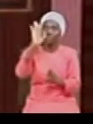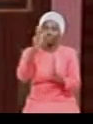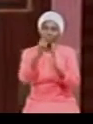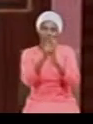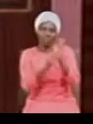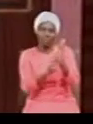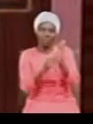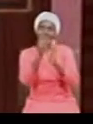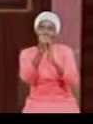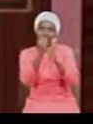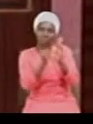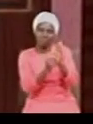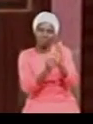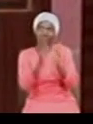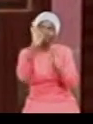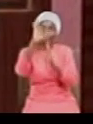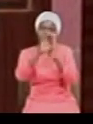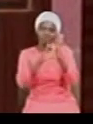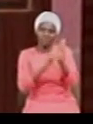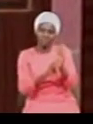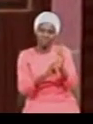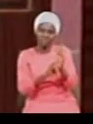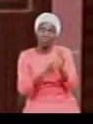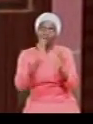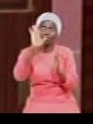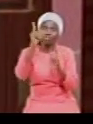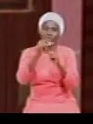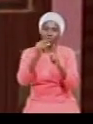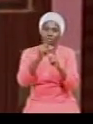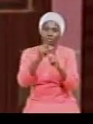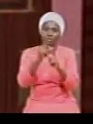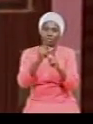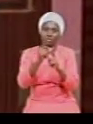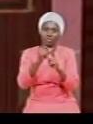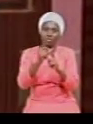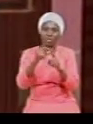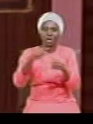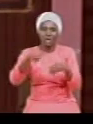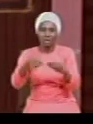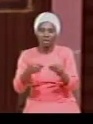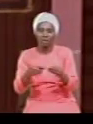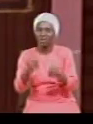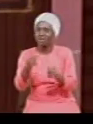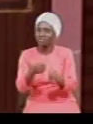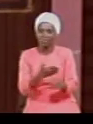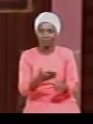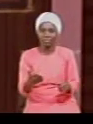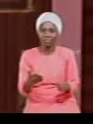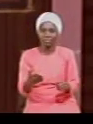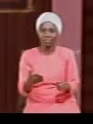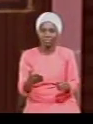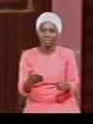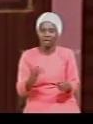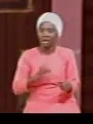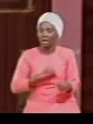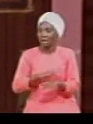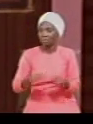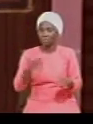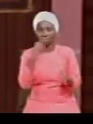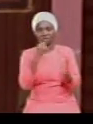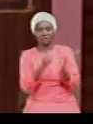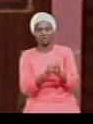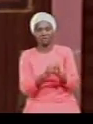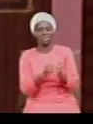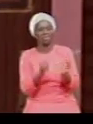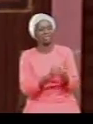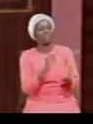precepts, your commandments, your words concerning everything. I don't say that's a